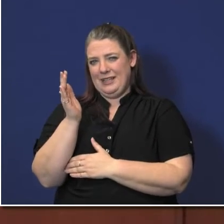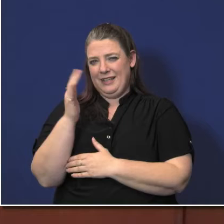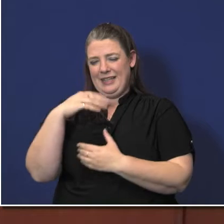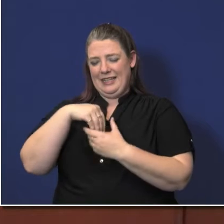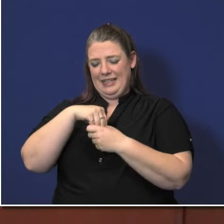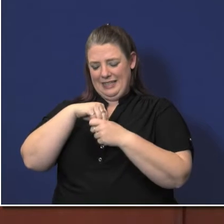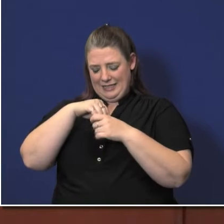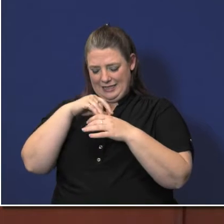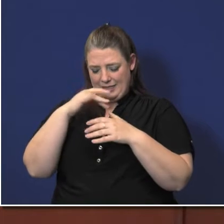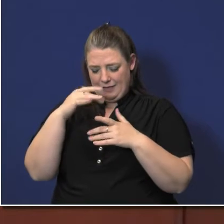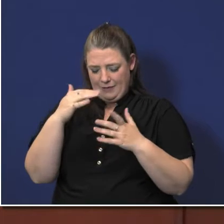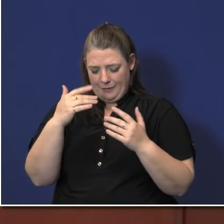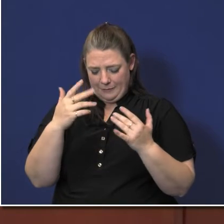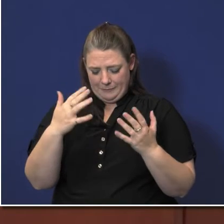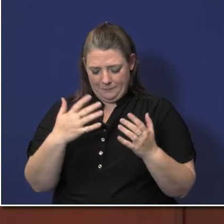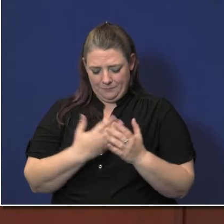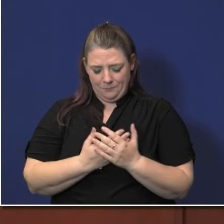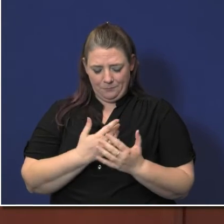the